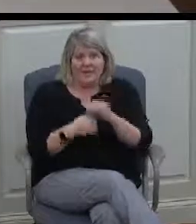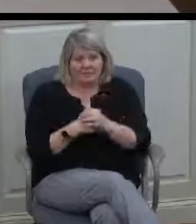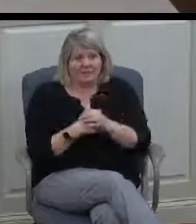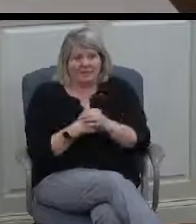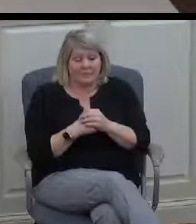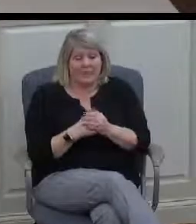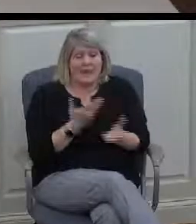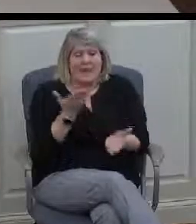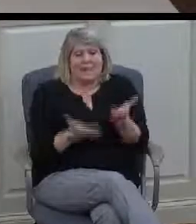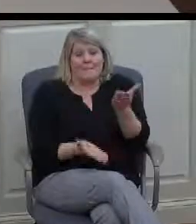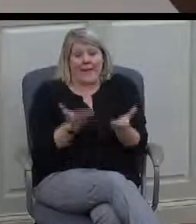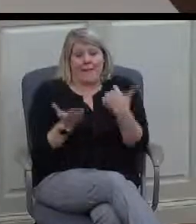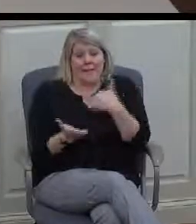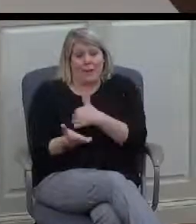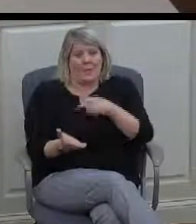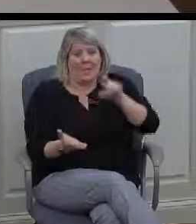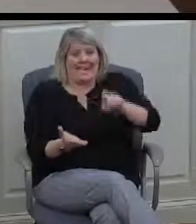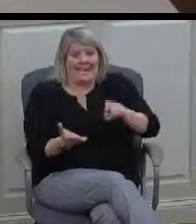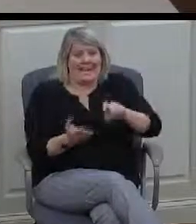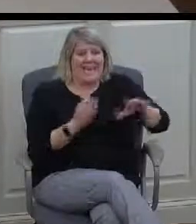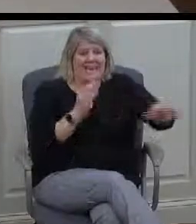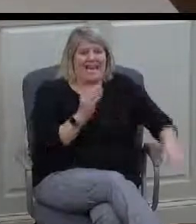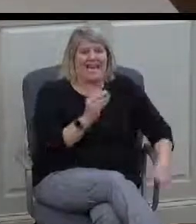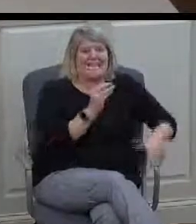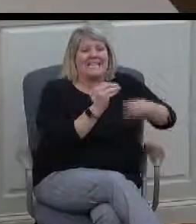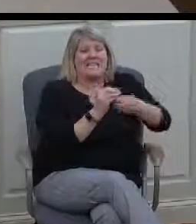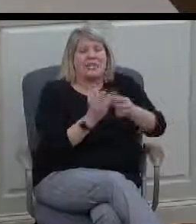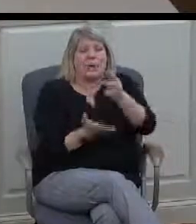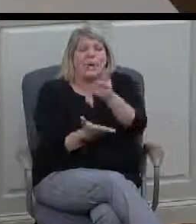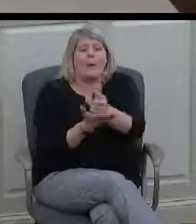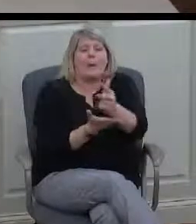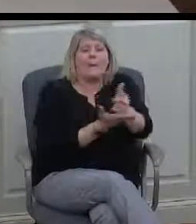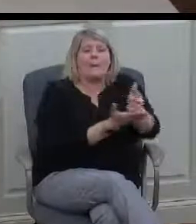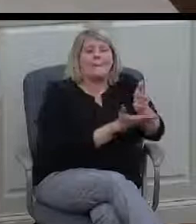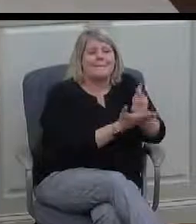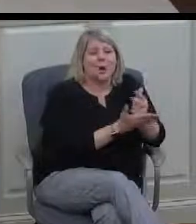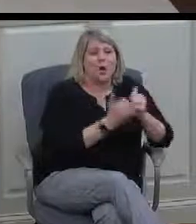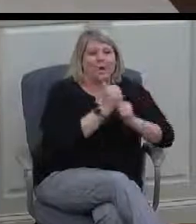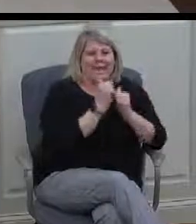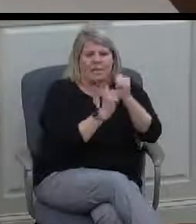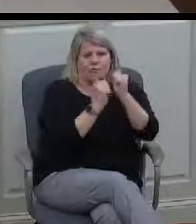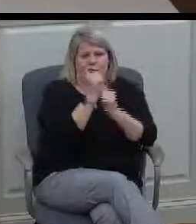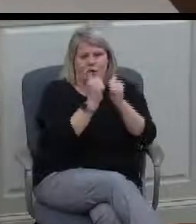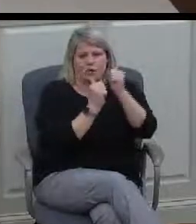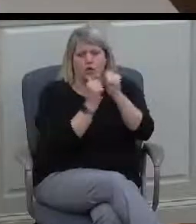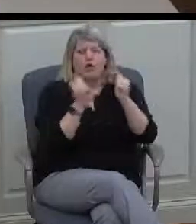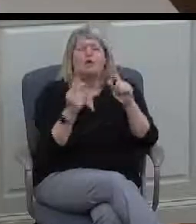of an additional parking structure to better enable the streets to be made for